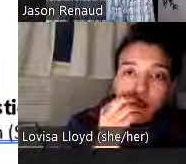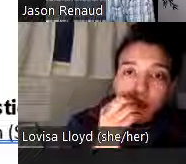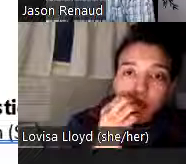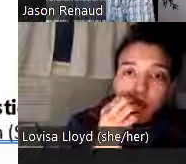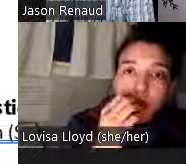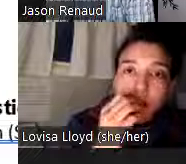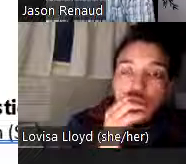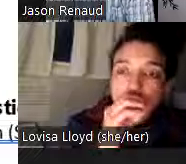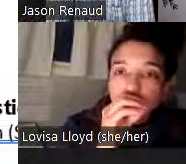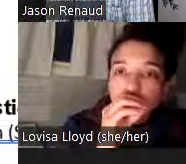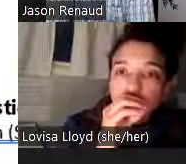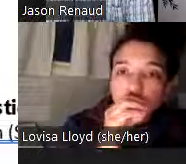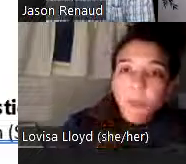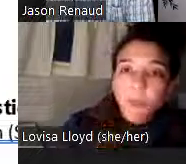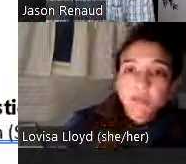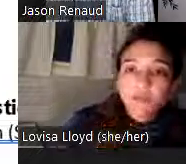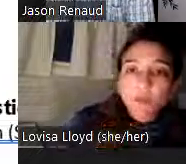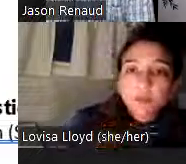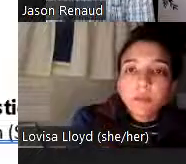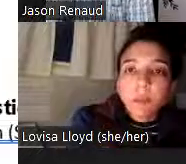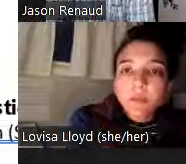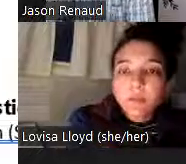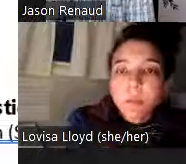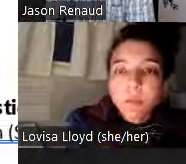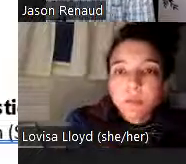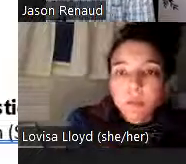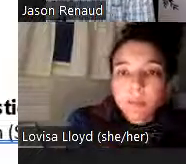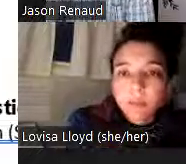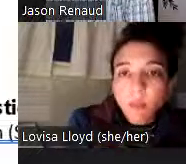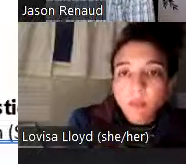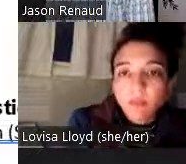And the language should reflect what you spoke. It doesn't.